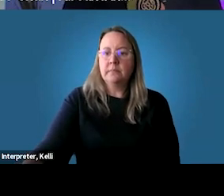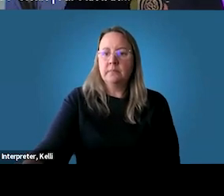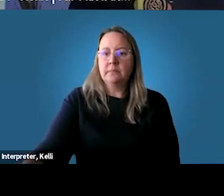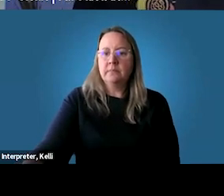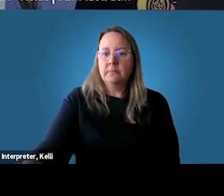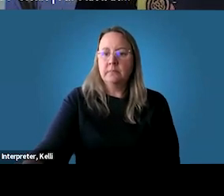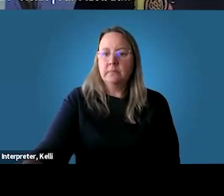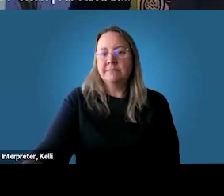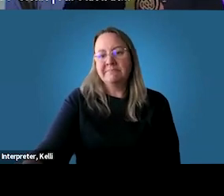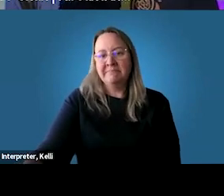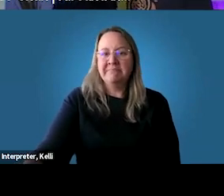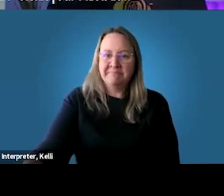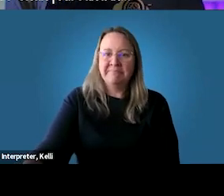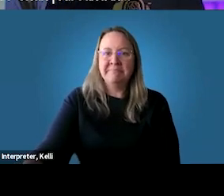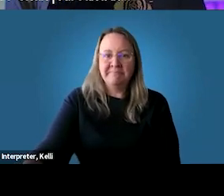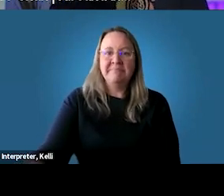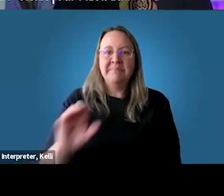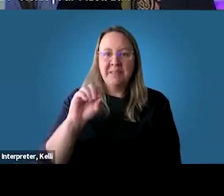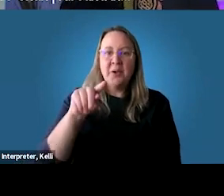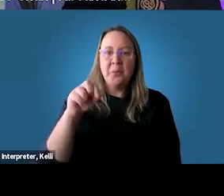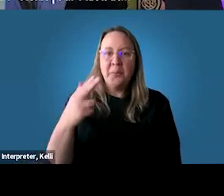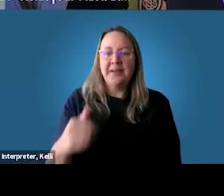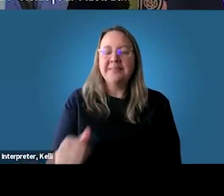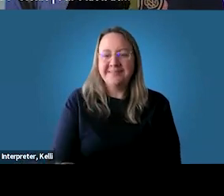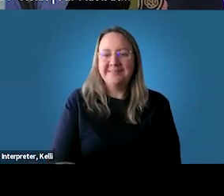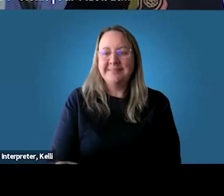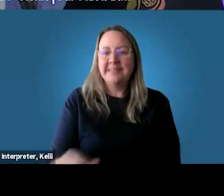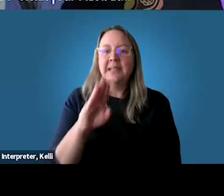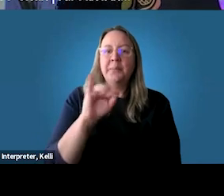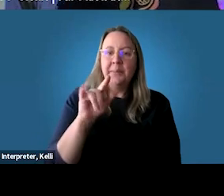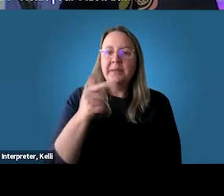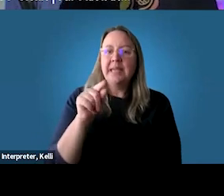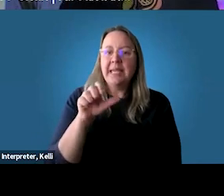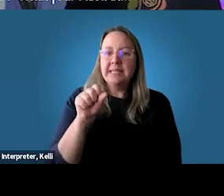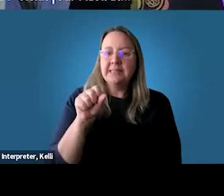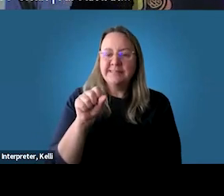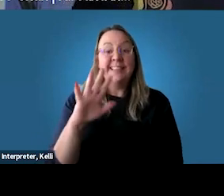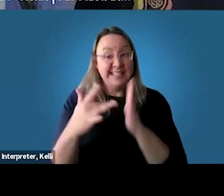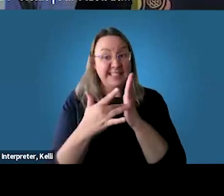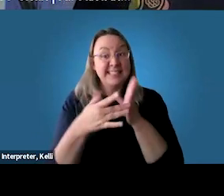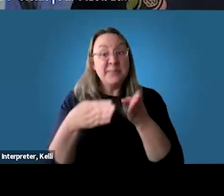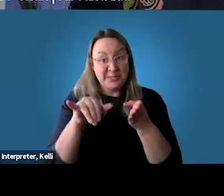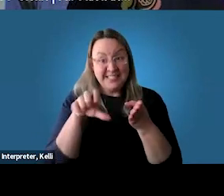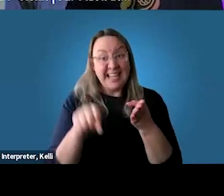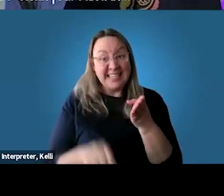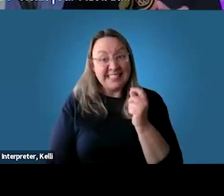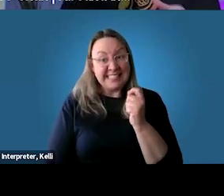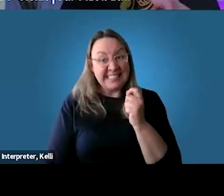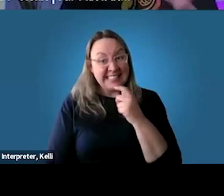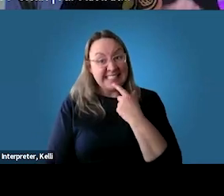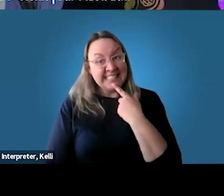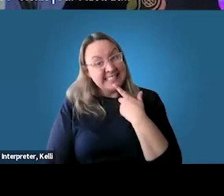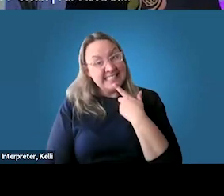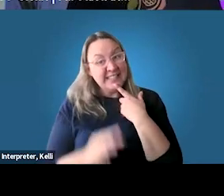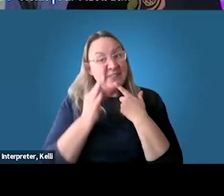Let me see. Oprah. Alana says, that's why I'm here. Love that. Bill Gates. It is a tech person, kind of related to like